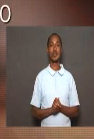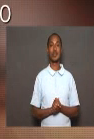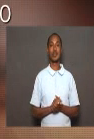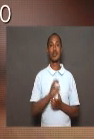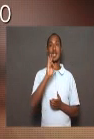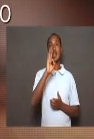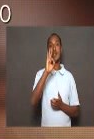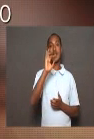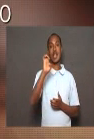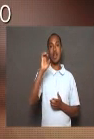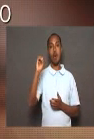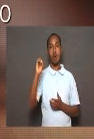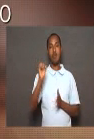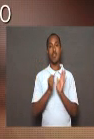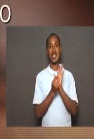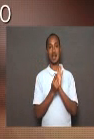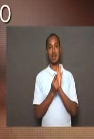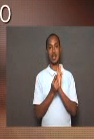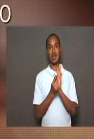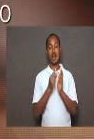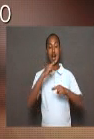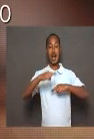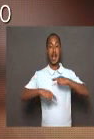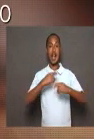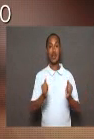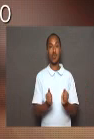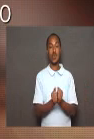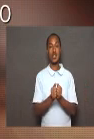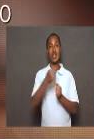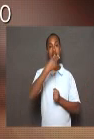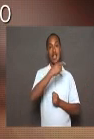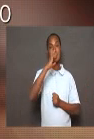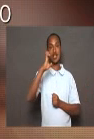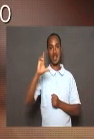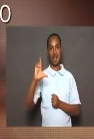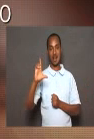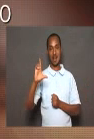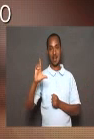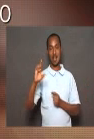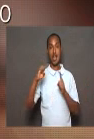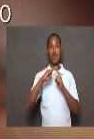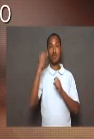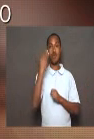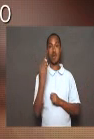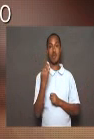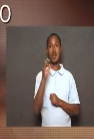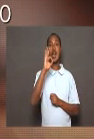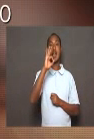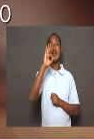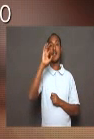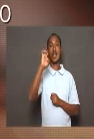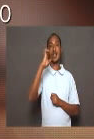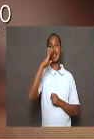Iron oxide, for example, reacts with hydrochloric acid to form